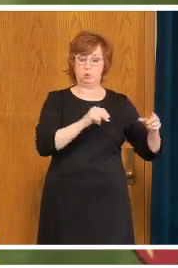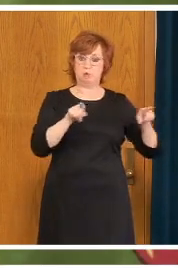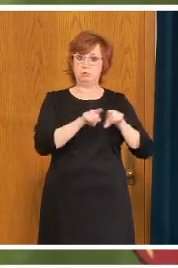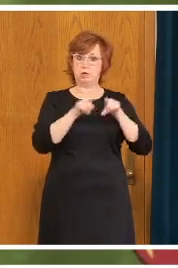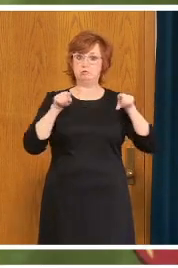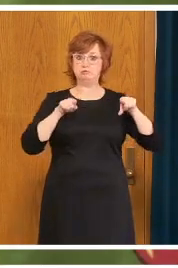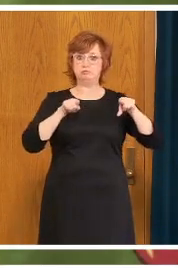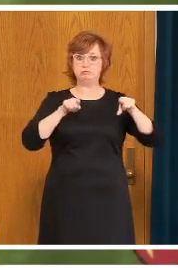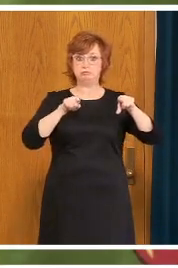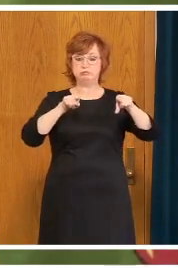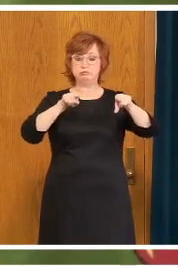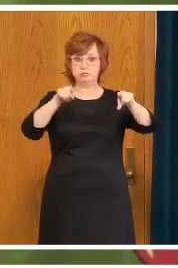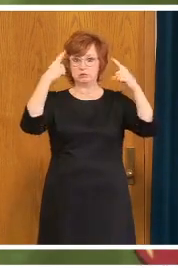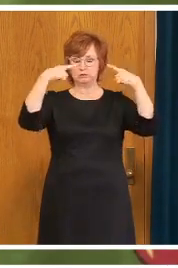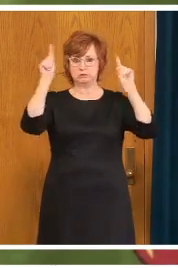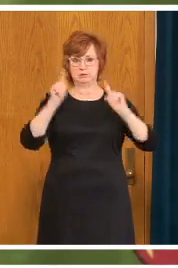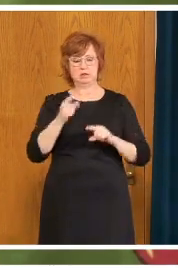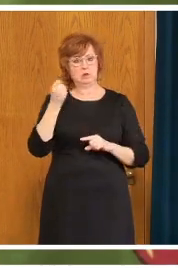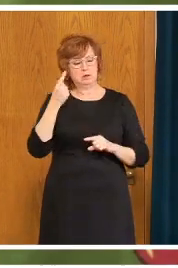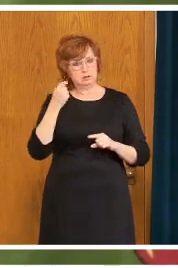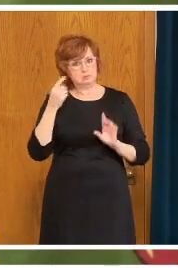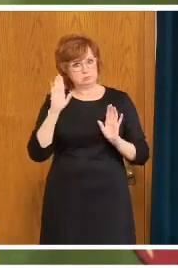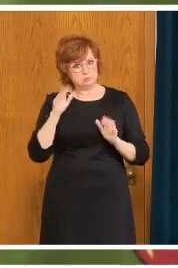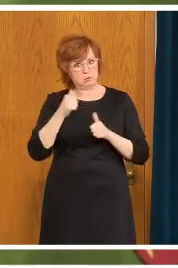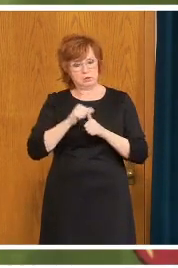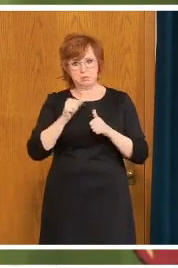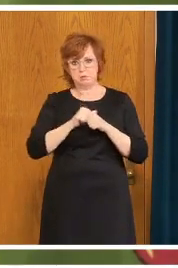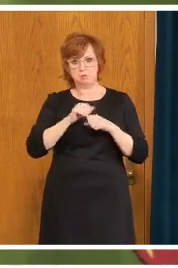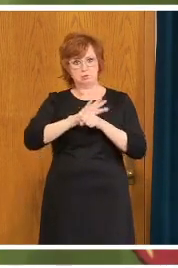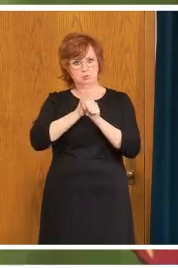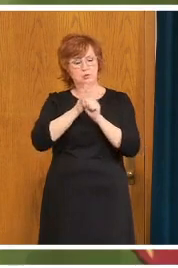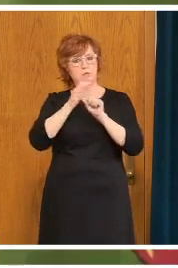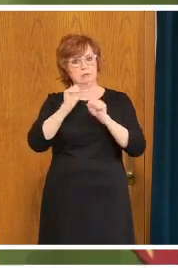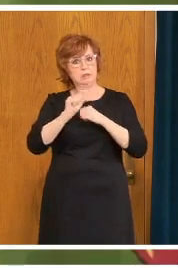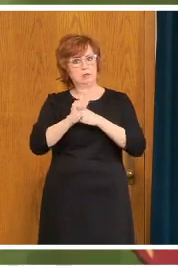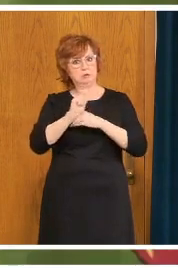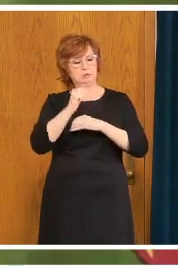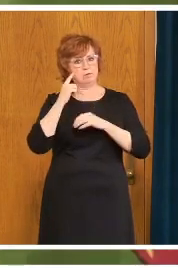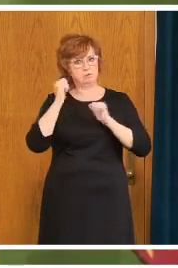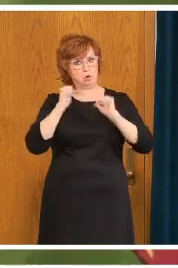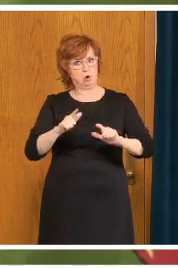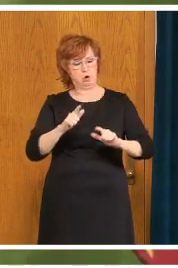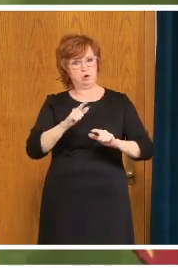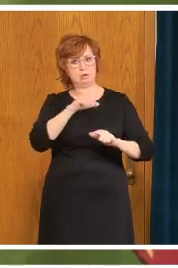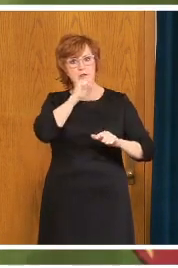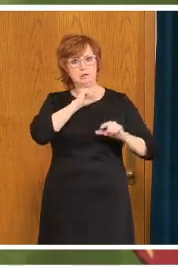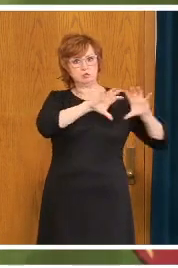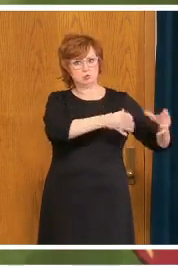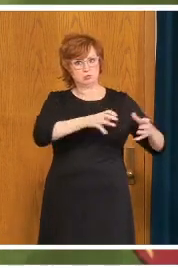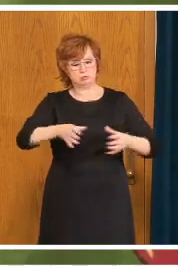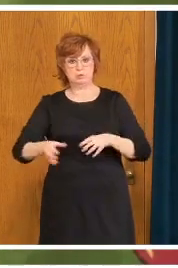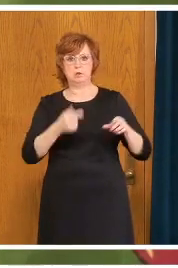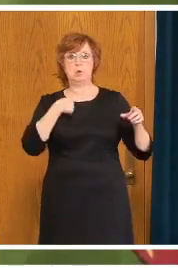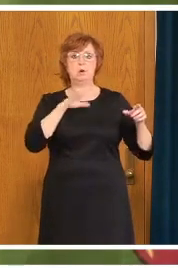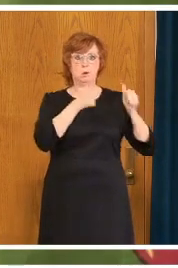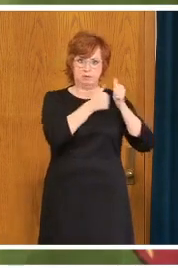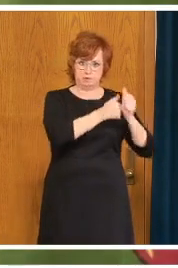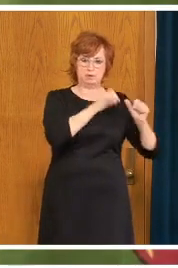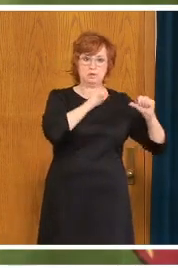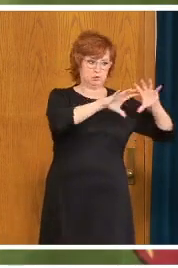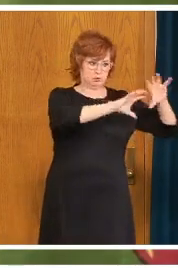said, COVID can still be dangerous for people of all ages. So we're moving down through the age groups